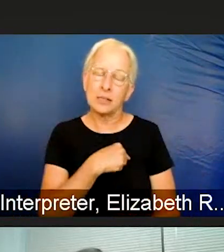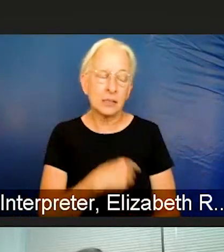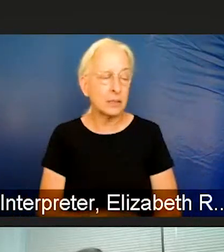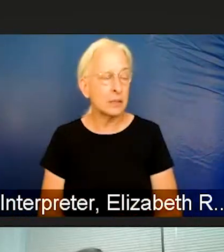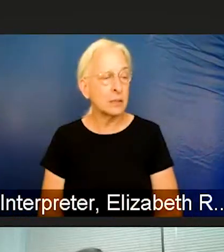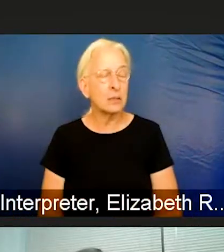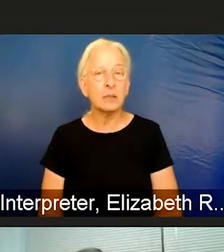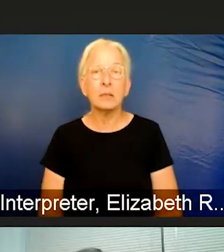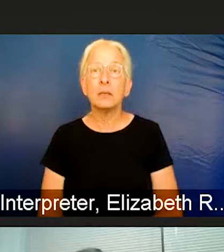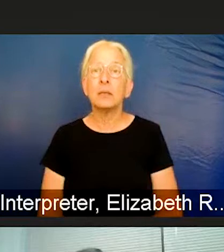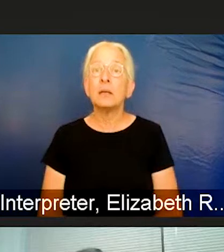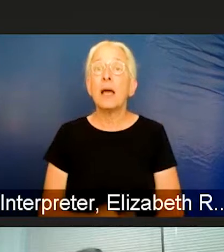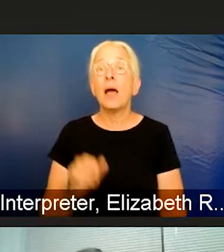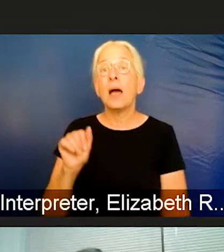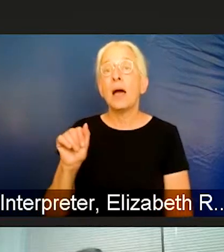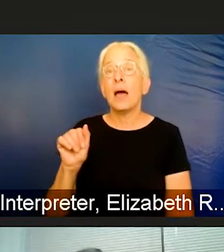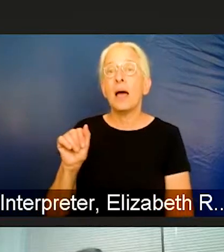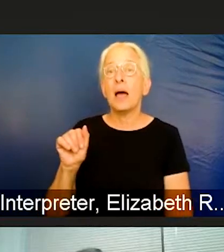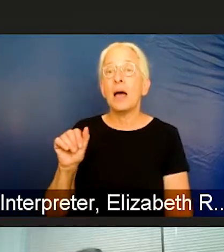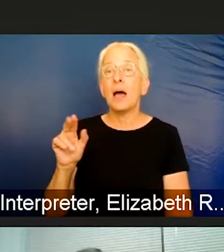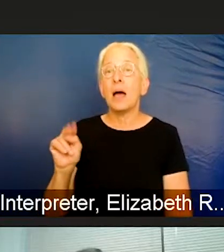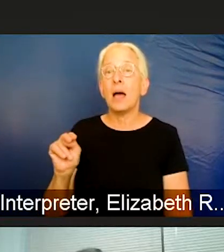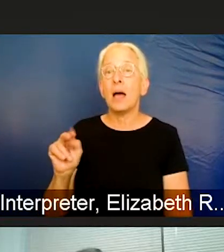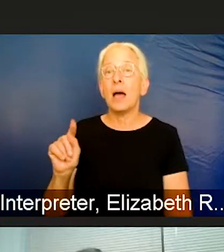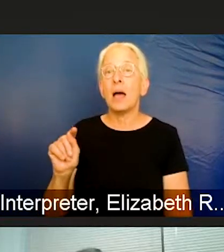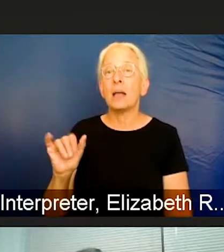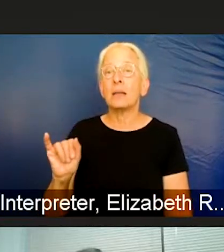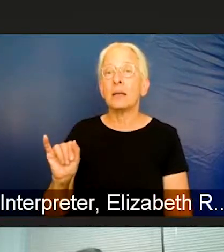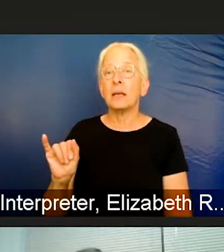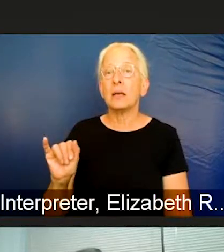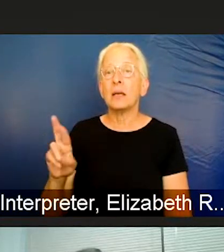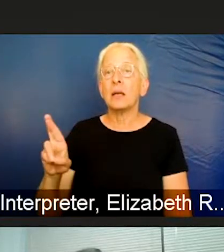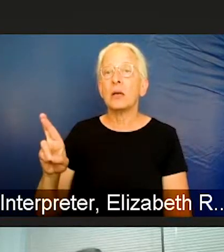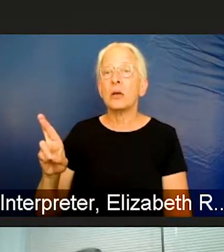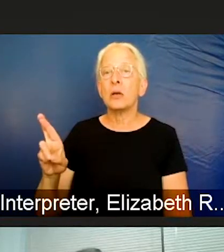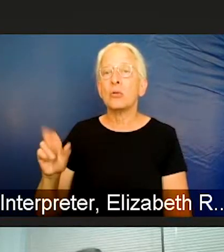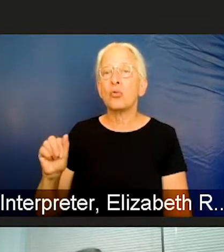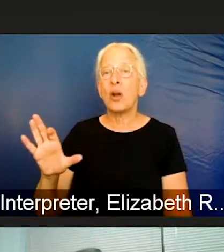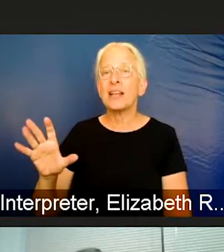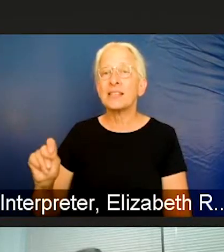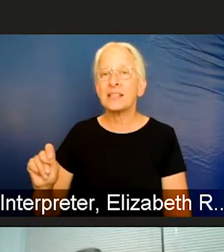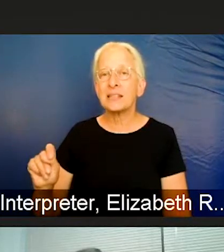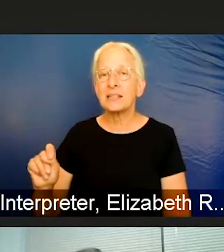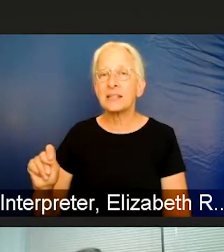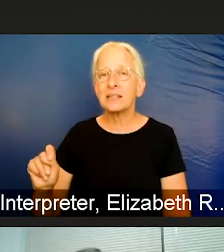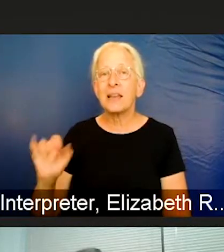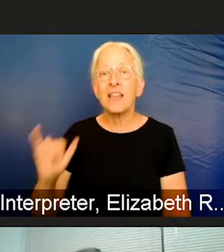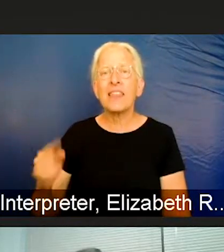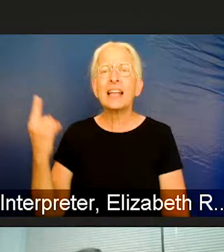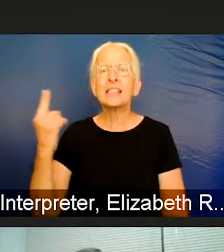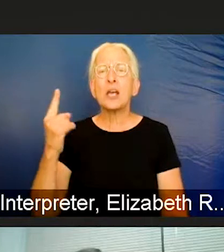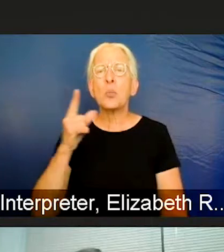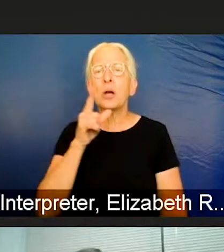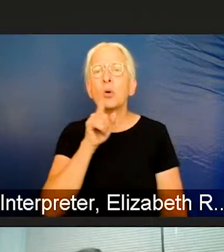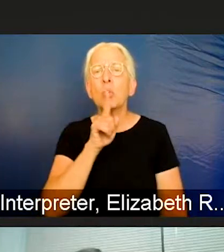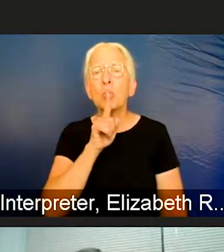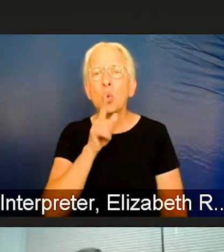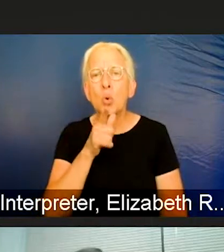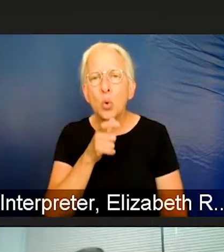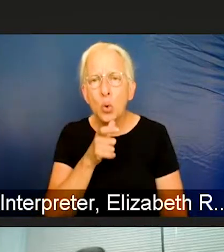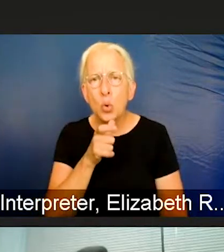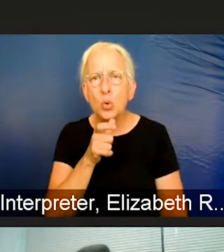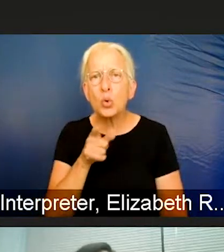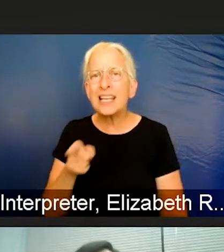Being anti-racist as somebody that is really challenging